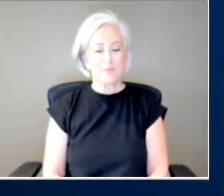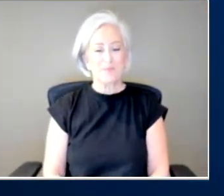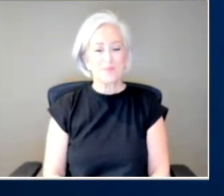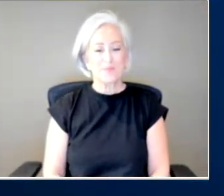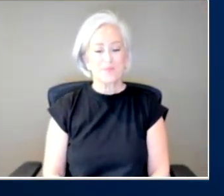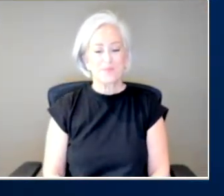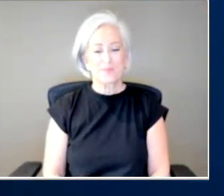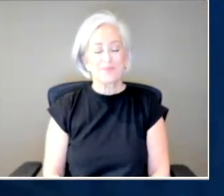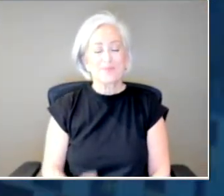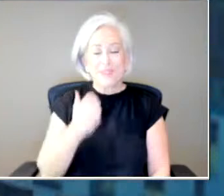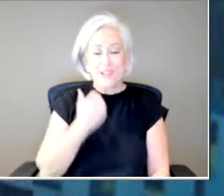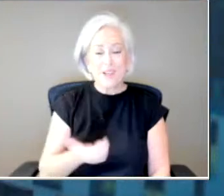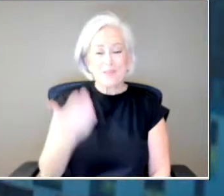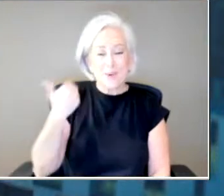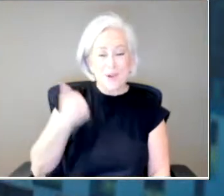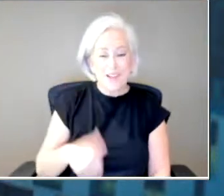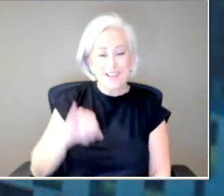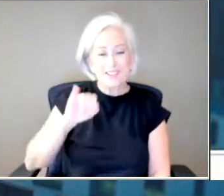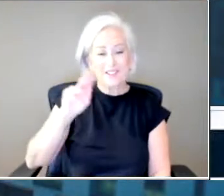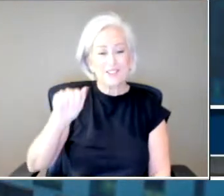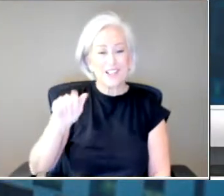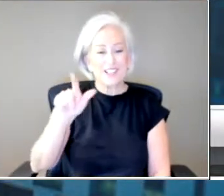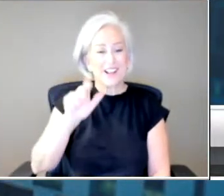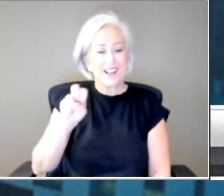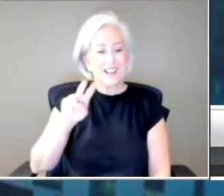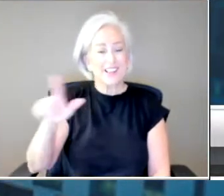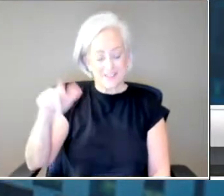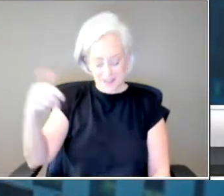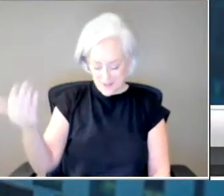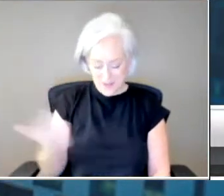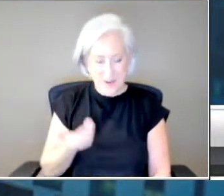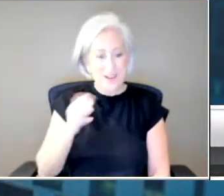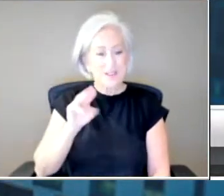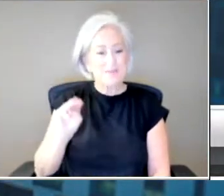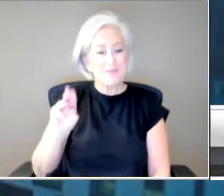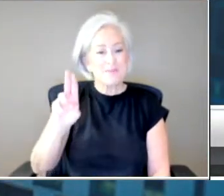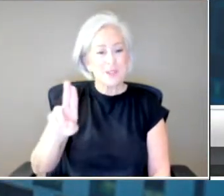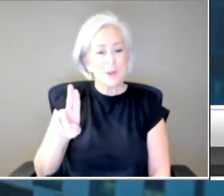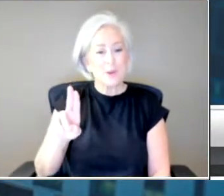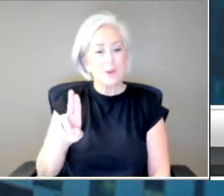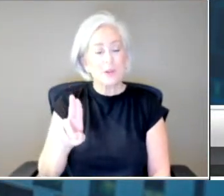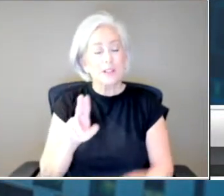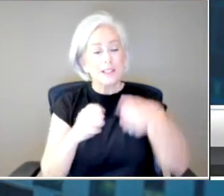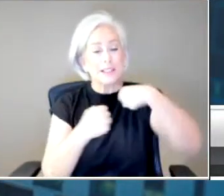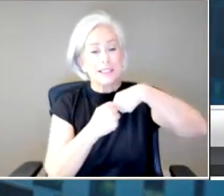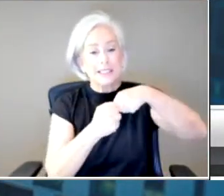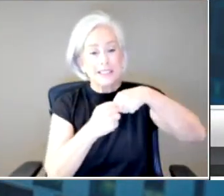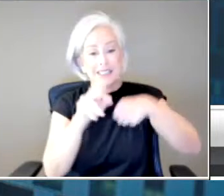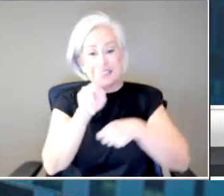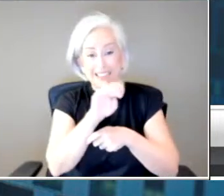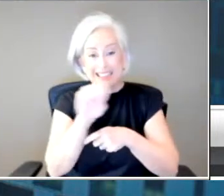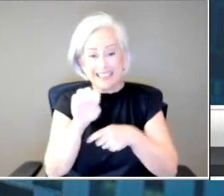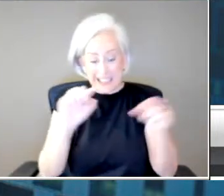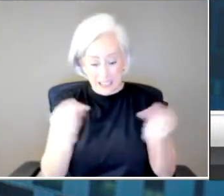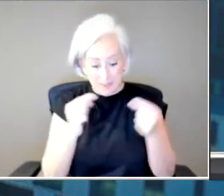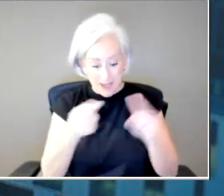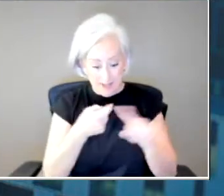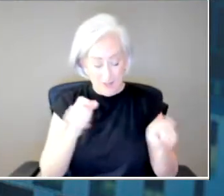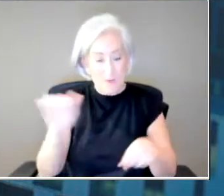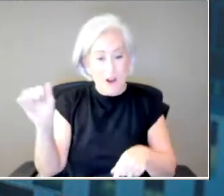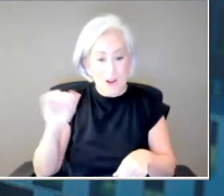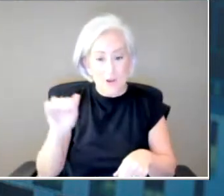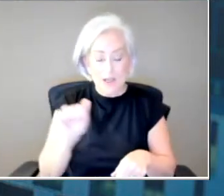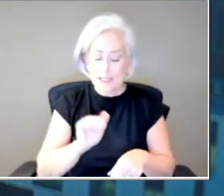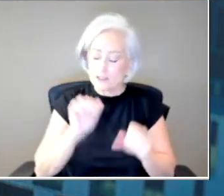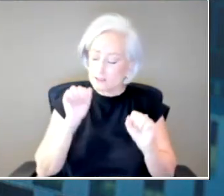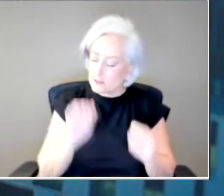Good morning, I'm Jessica Lovell, and welcome to the Morning Medical Update. Knee pain from arthritis can become a daily frustration. A lot